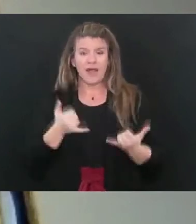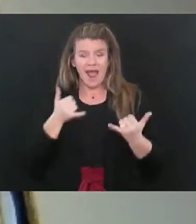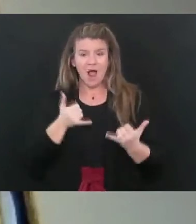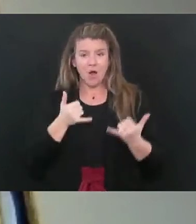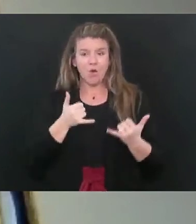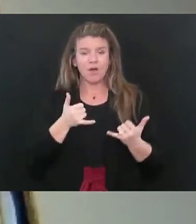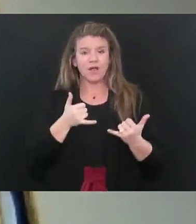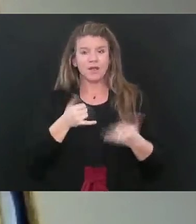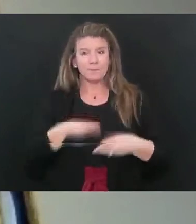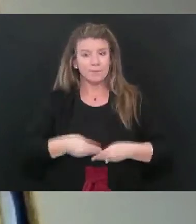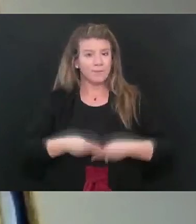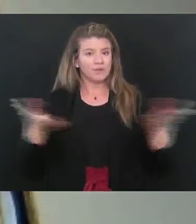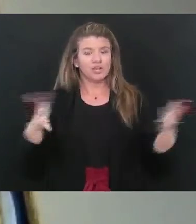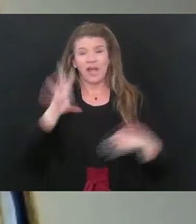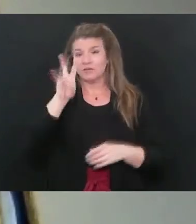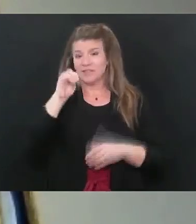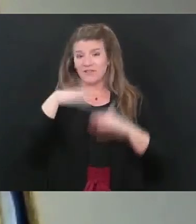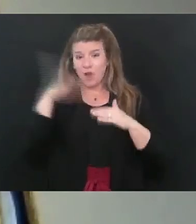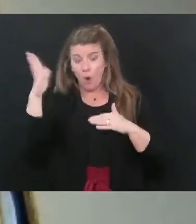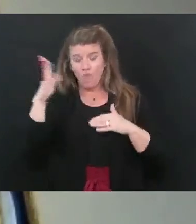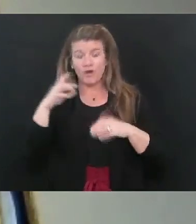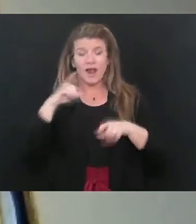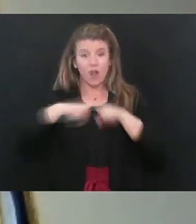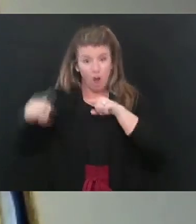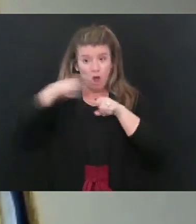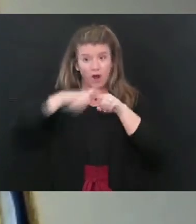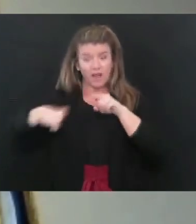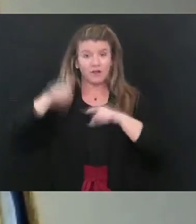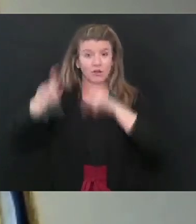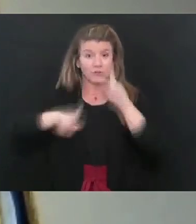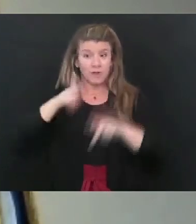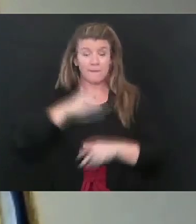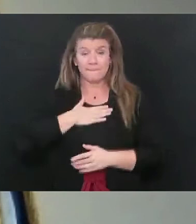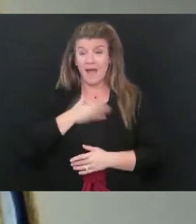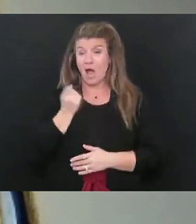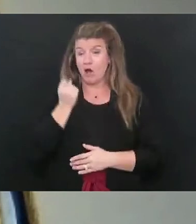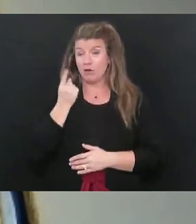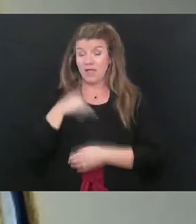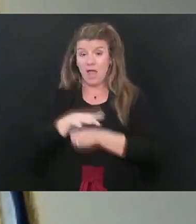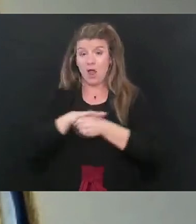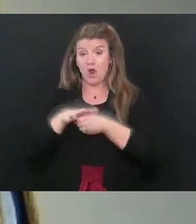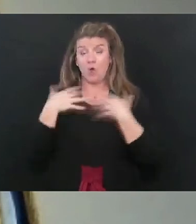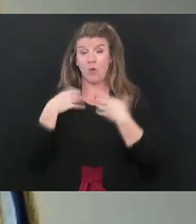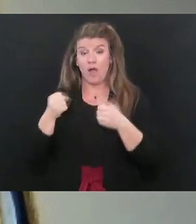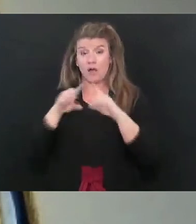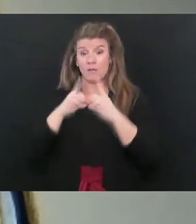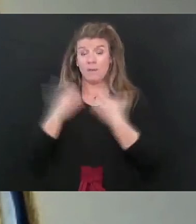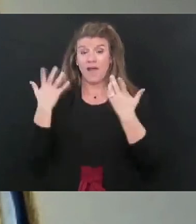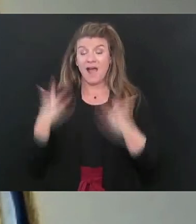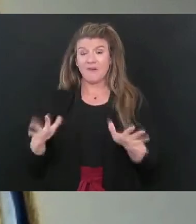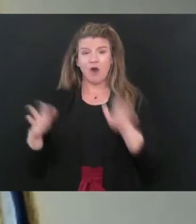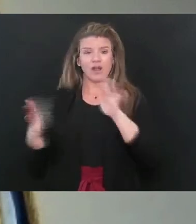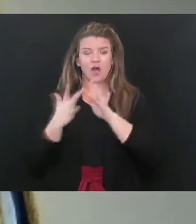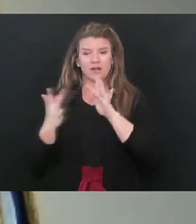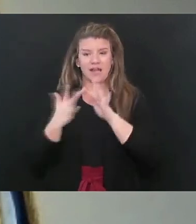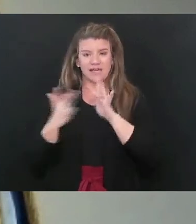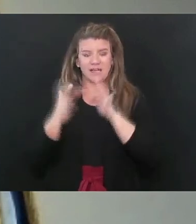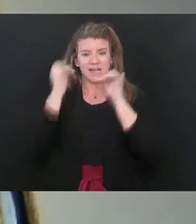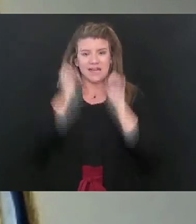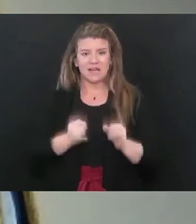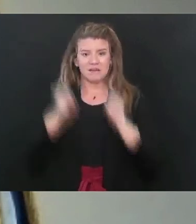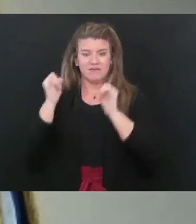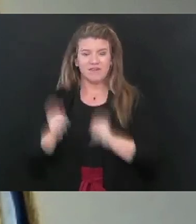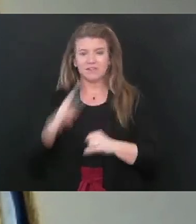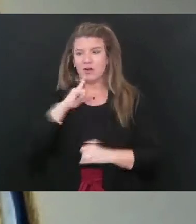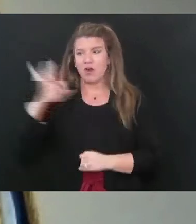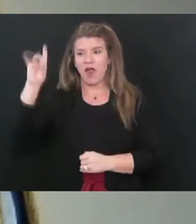to 70 and over and calling those individuals. My understanding is the local health departments have already contacted the individuals that are